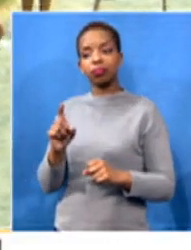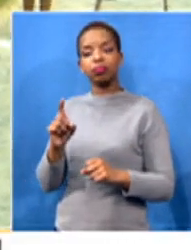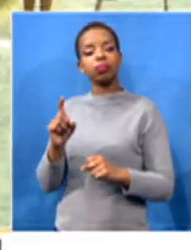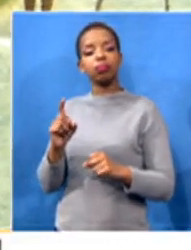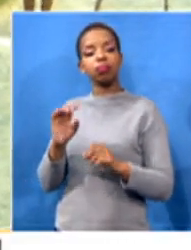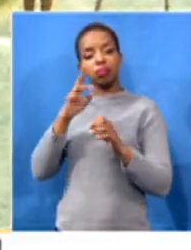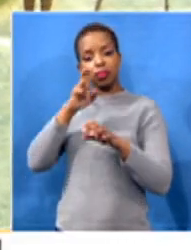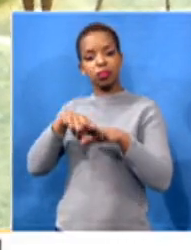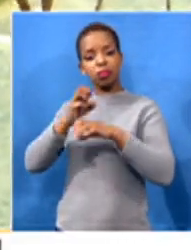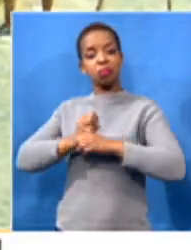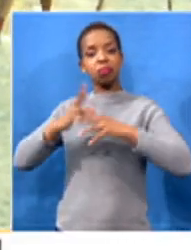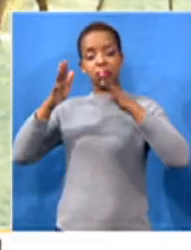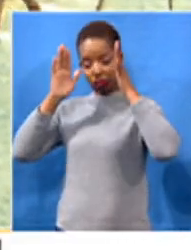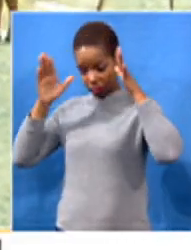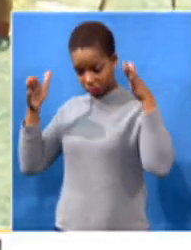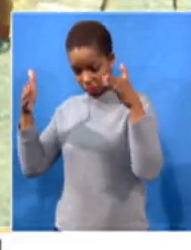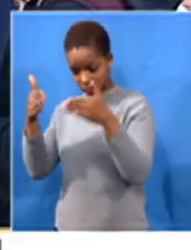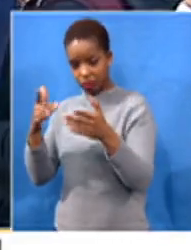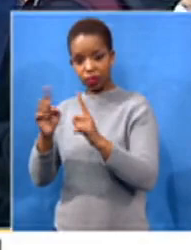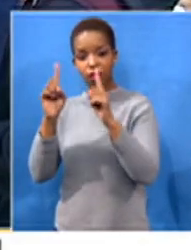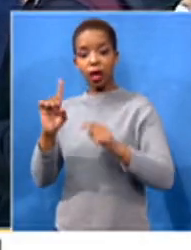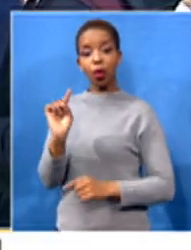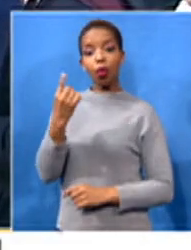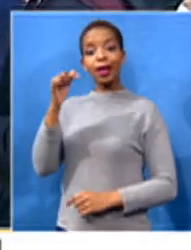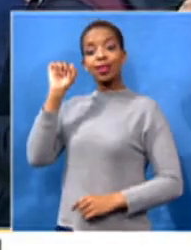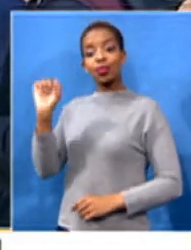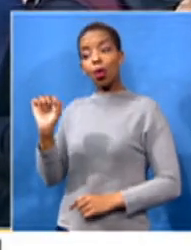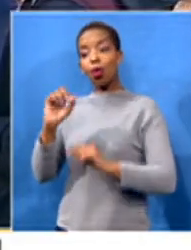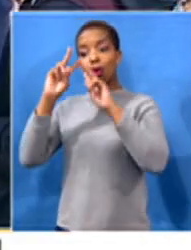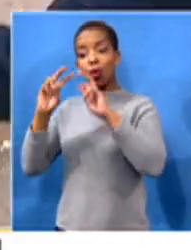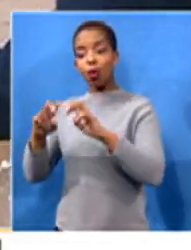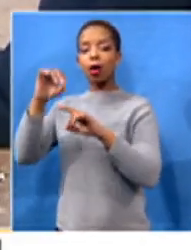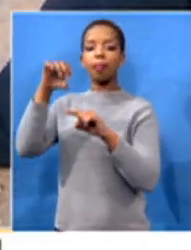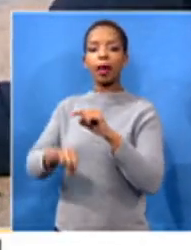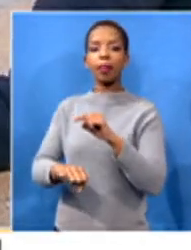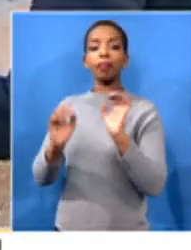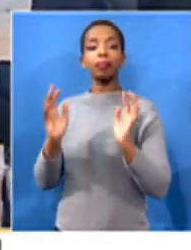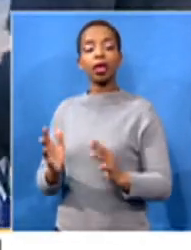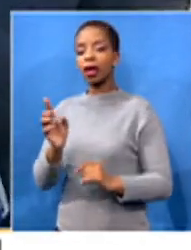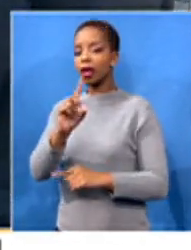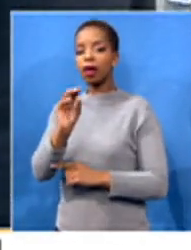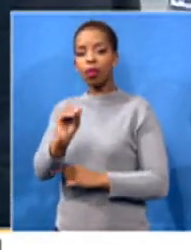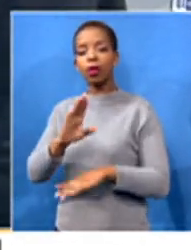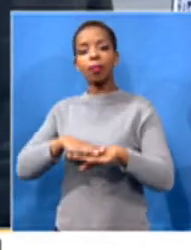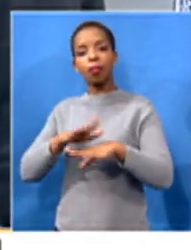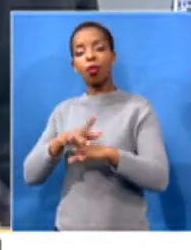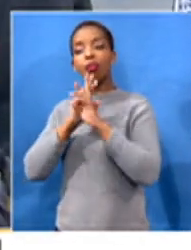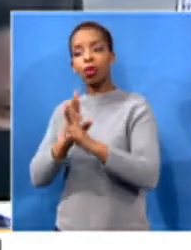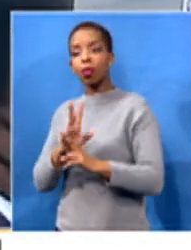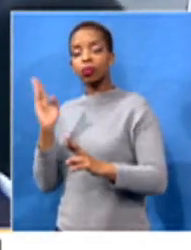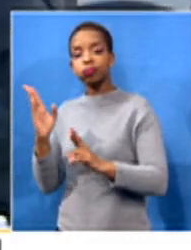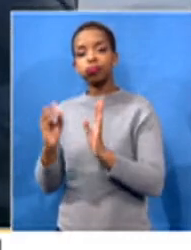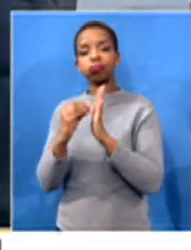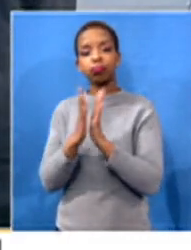not just your findings that showed this up. Other reports, including those of the World Bank, of the International Monetary Fund,